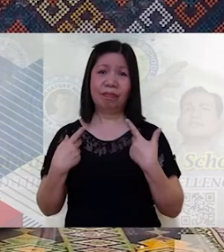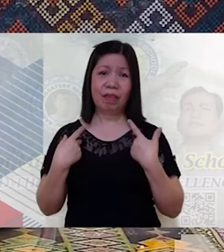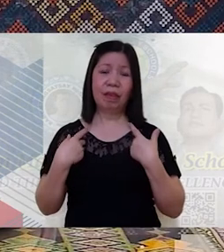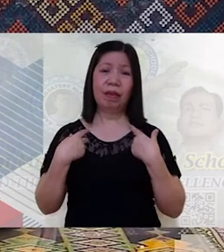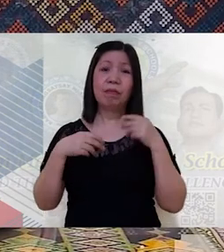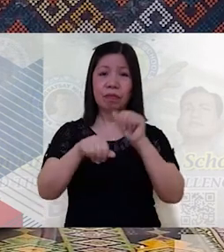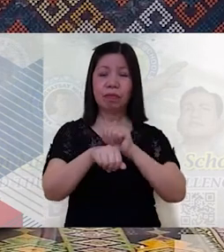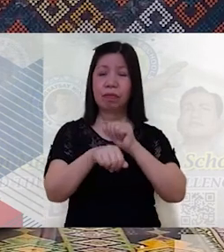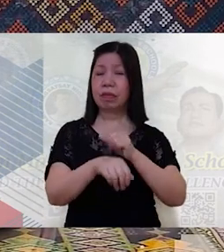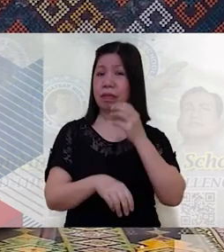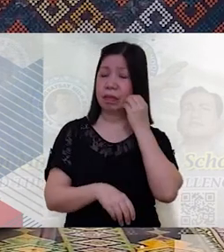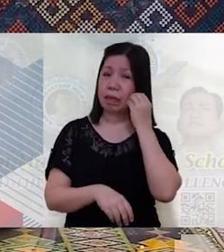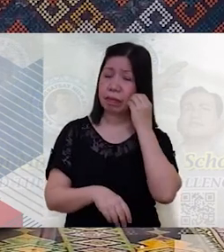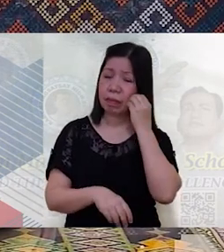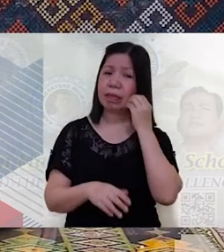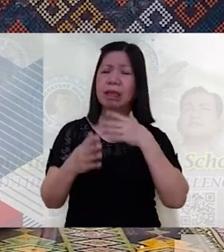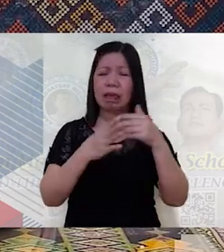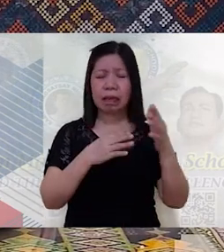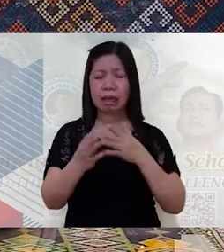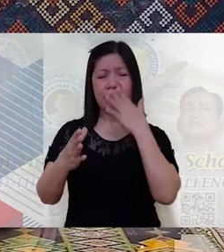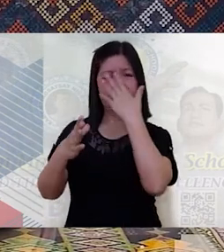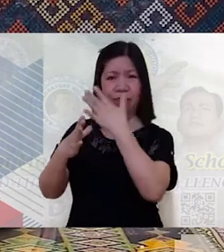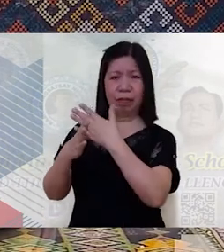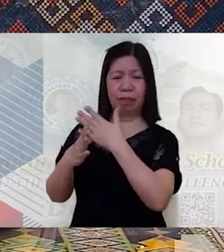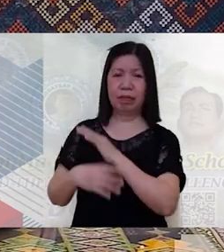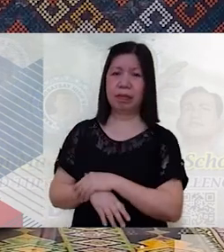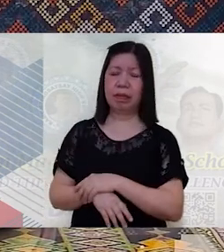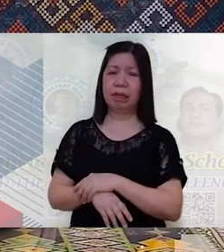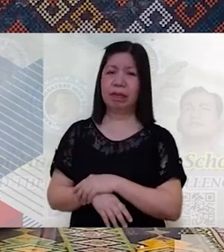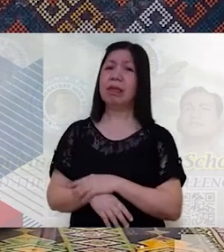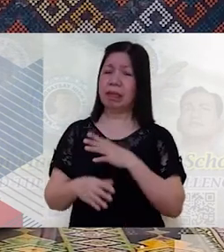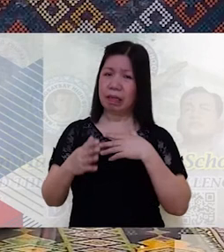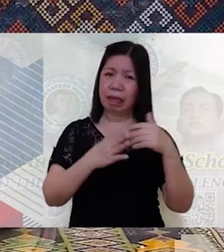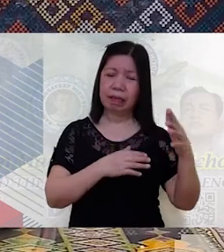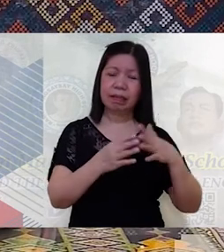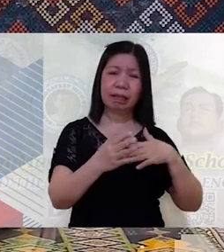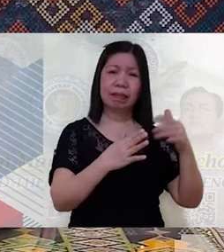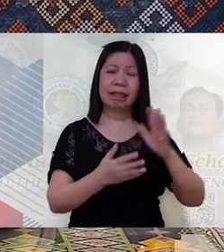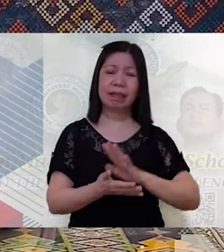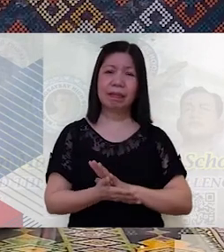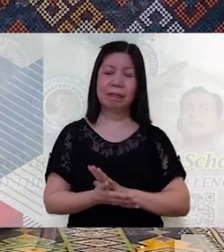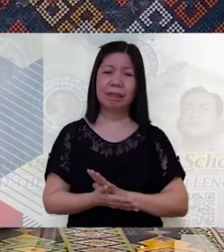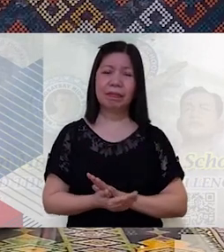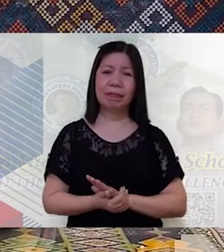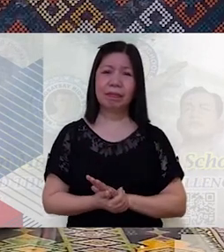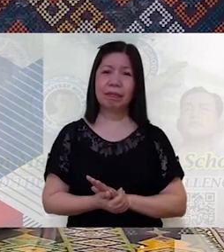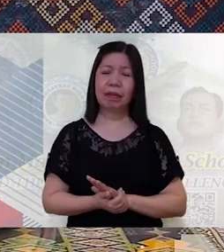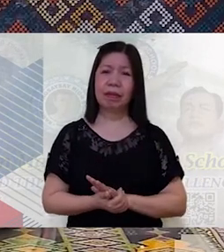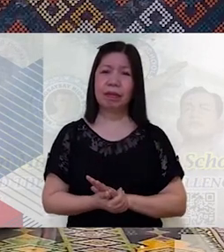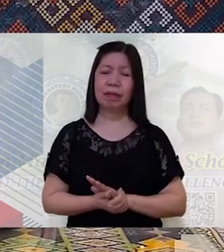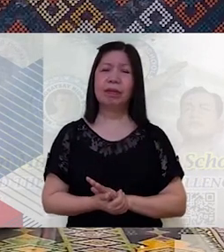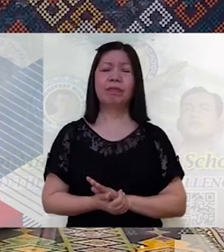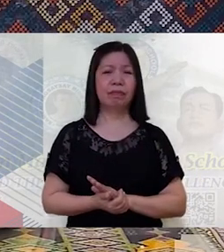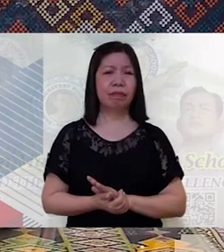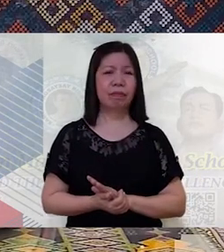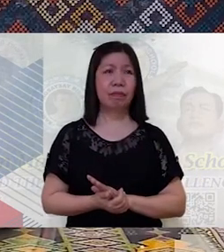chores, even as you are distracted, and even as your